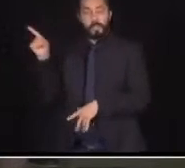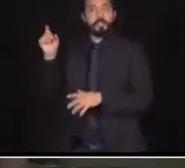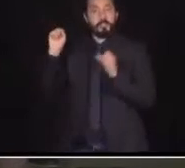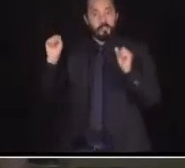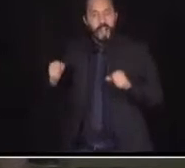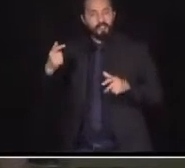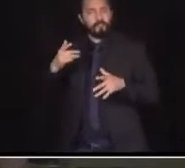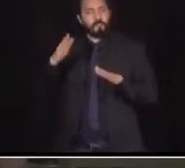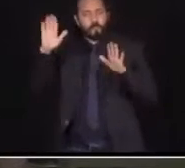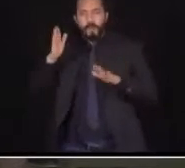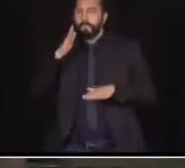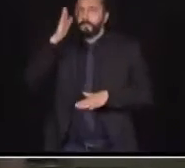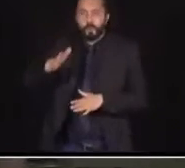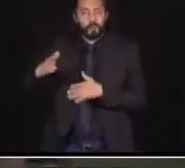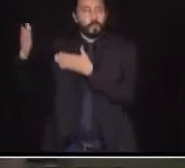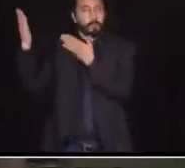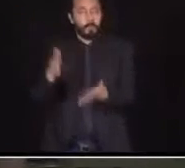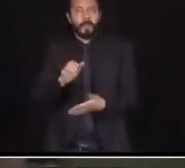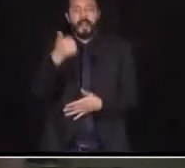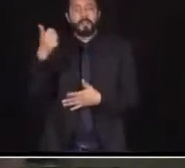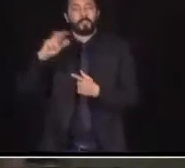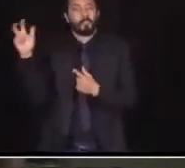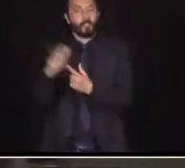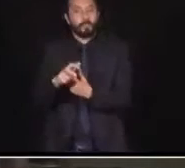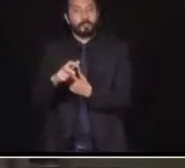championship, I think he has a bright future in politics.